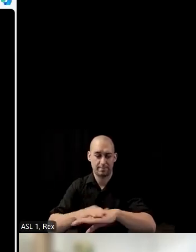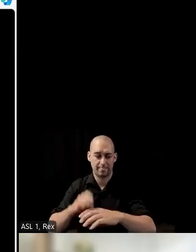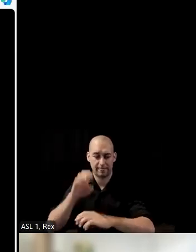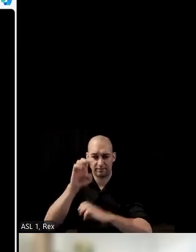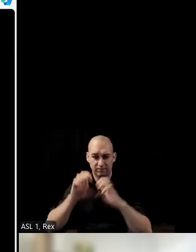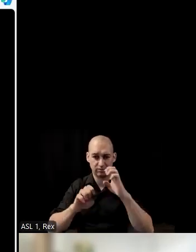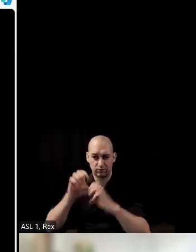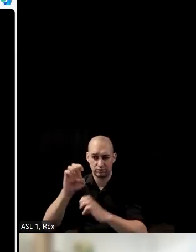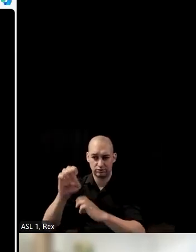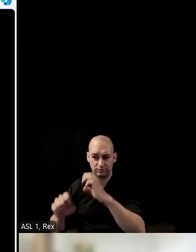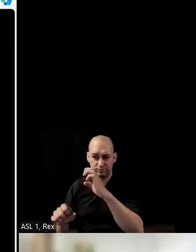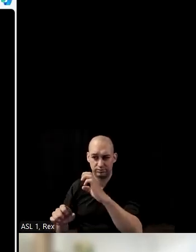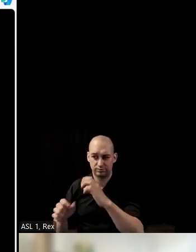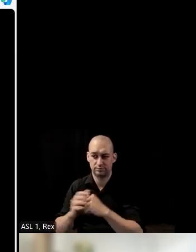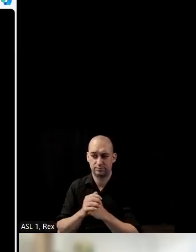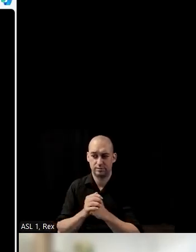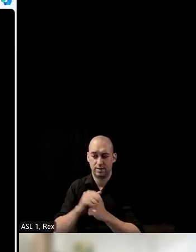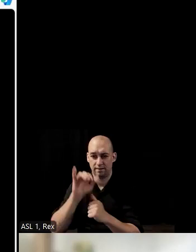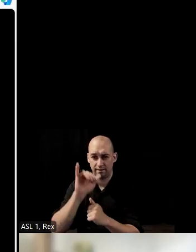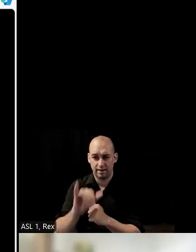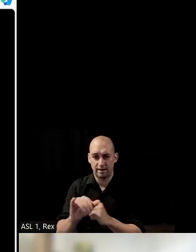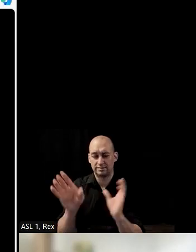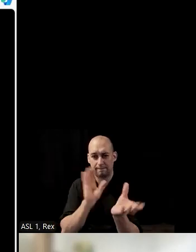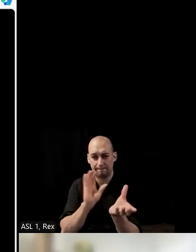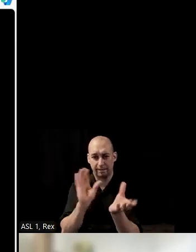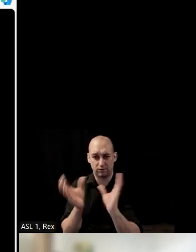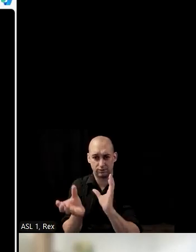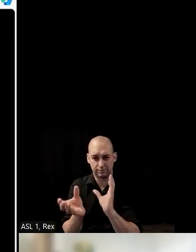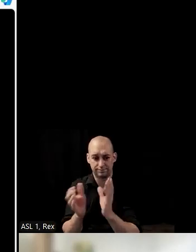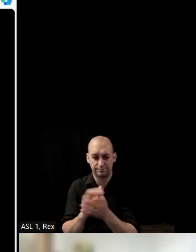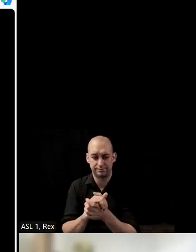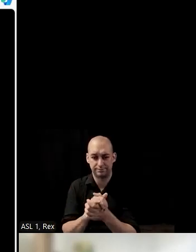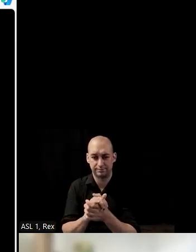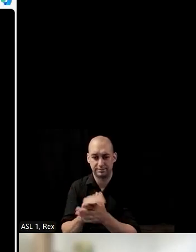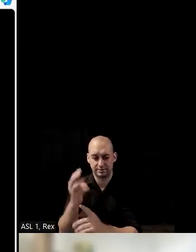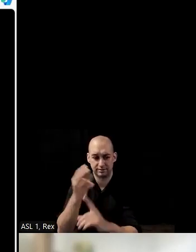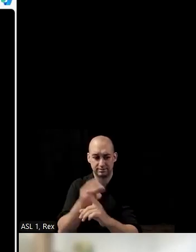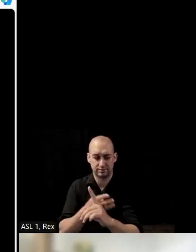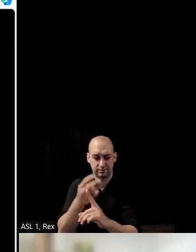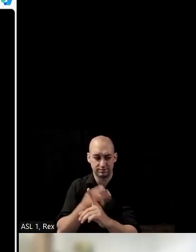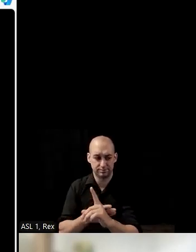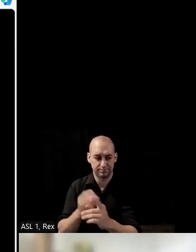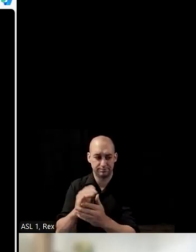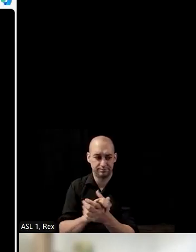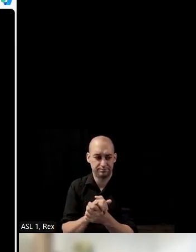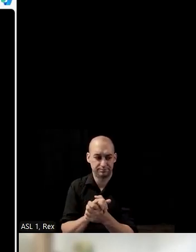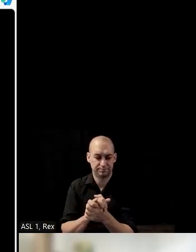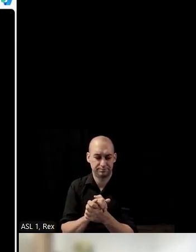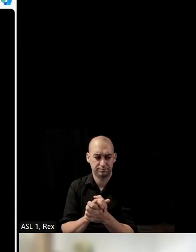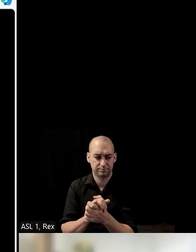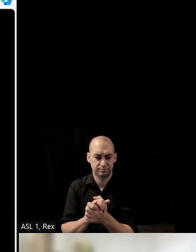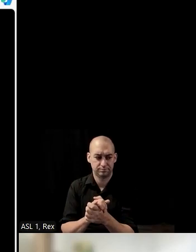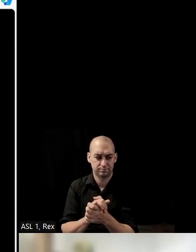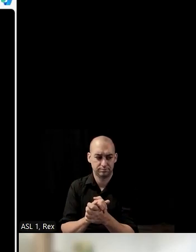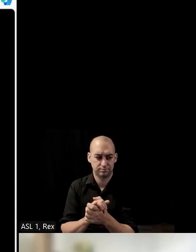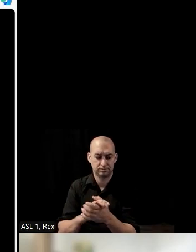evaluation. This was a comparison from 6 months starting the program and